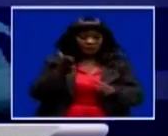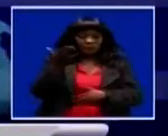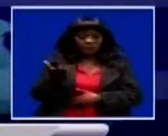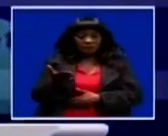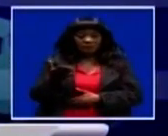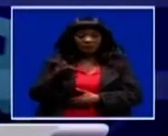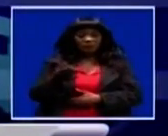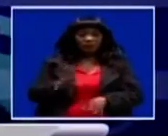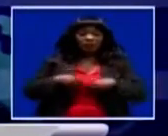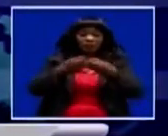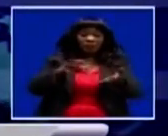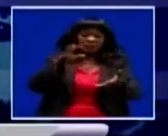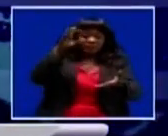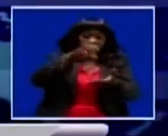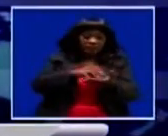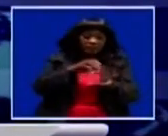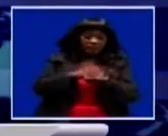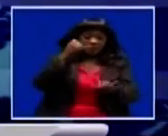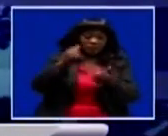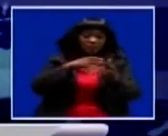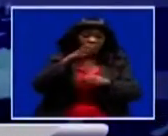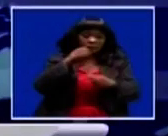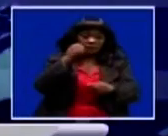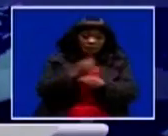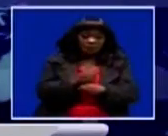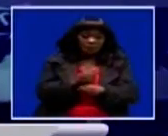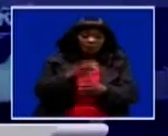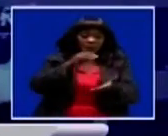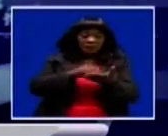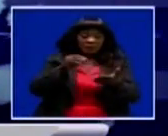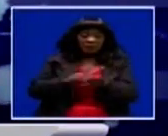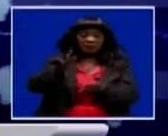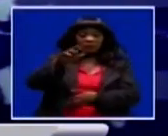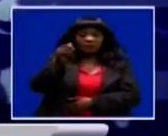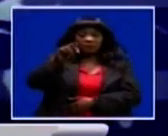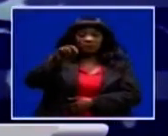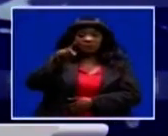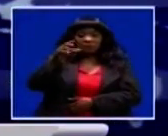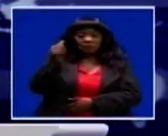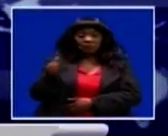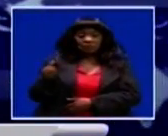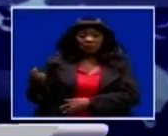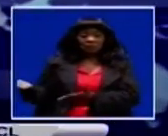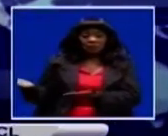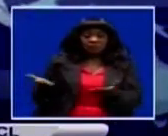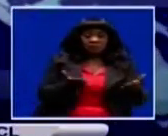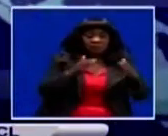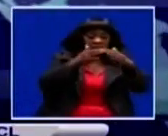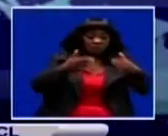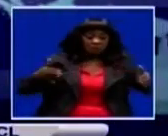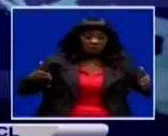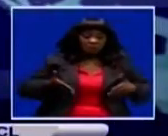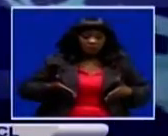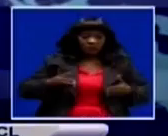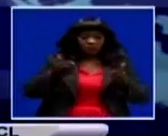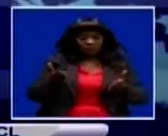fraud charges. Last year, he was arrested for allegedly shipping millions of rands from South Africa, where he is based, to